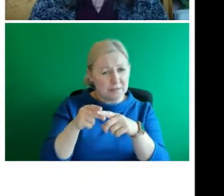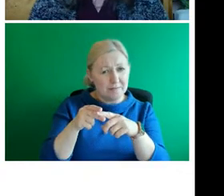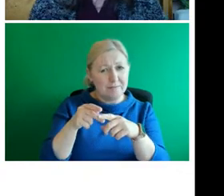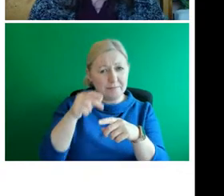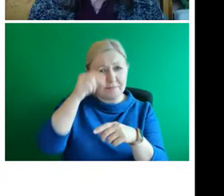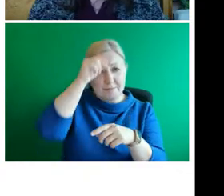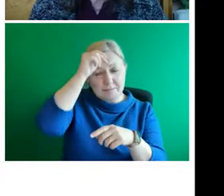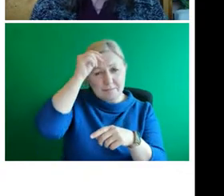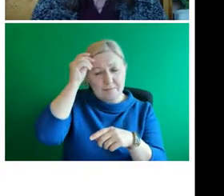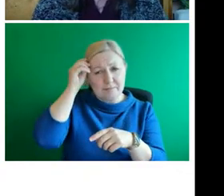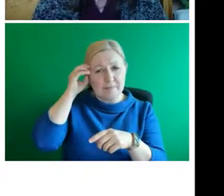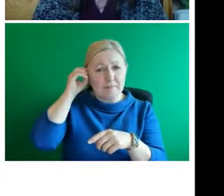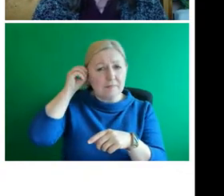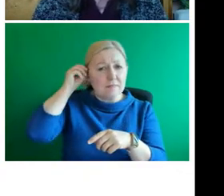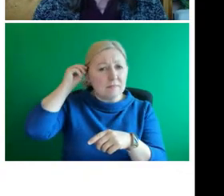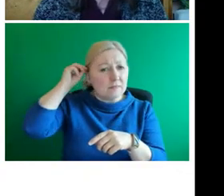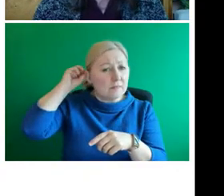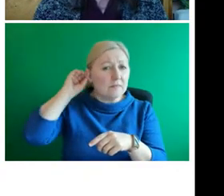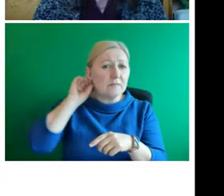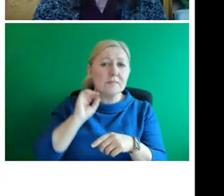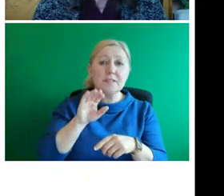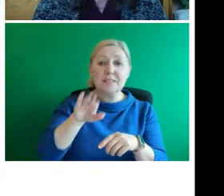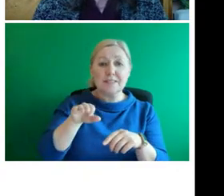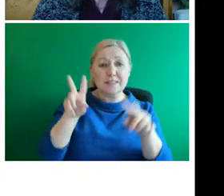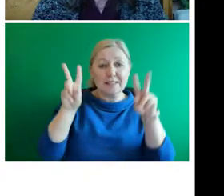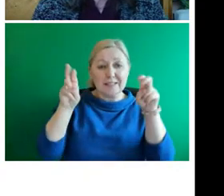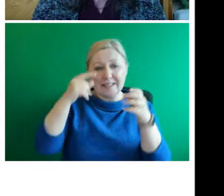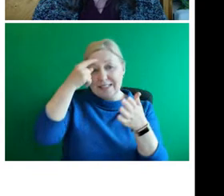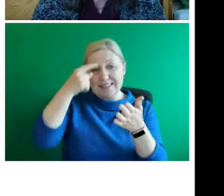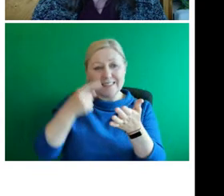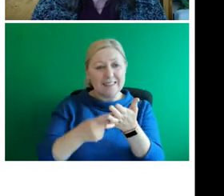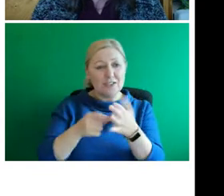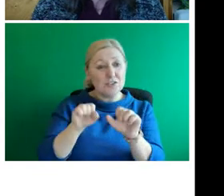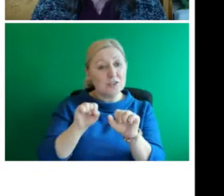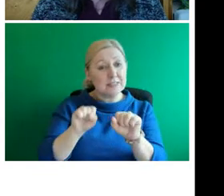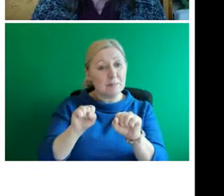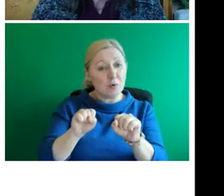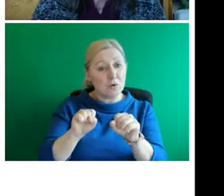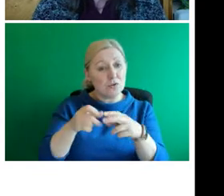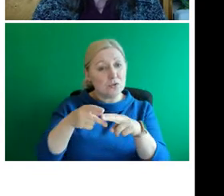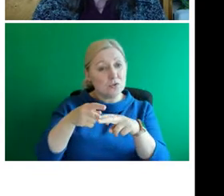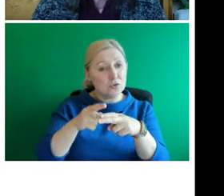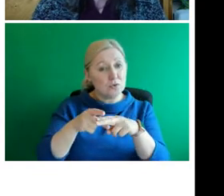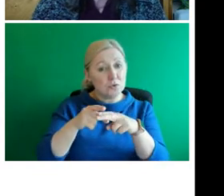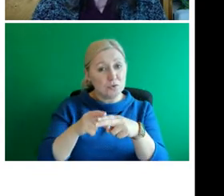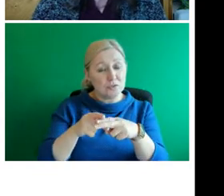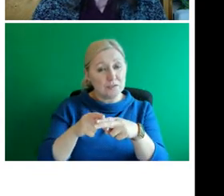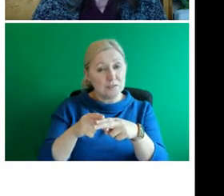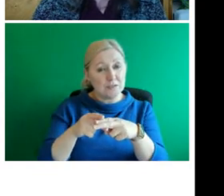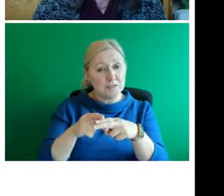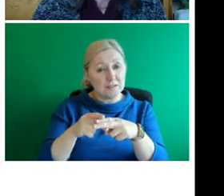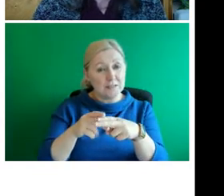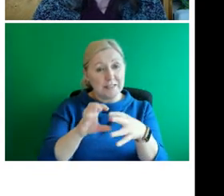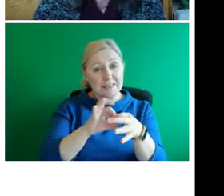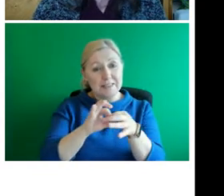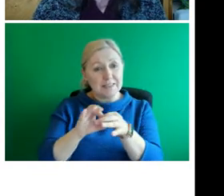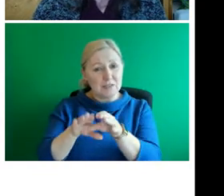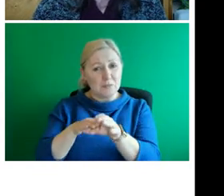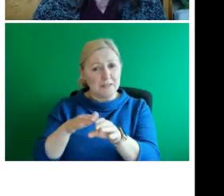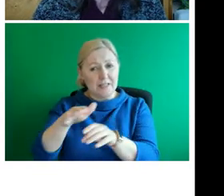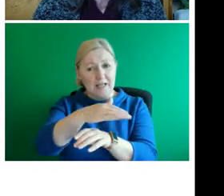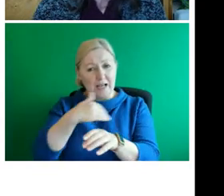And these decision support tools that the teams use are based on the primary care dementia assessment and treatment